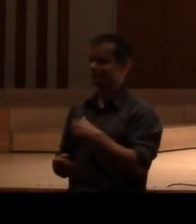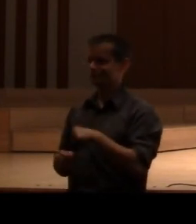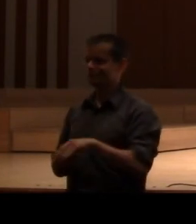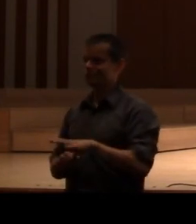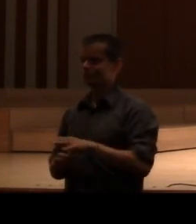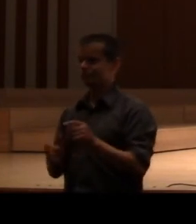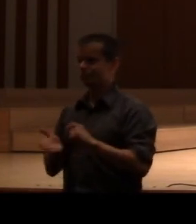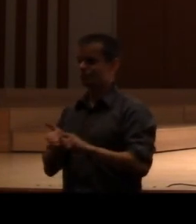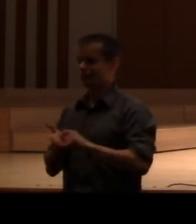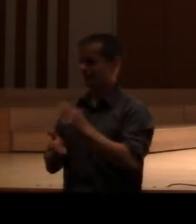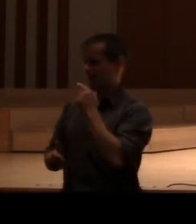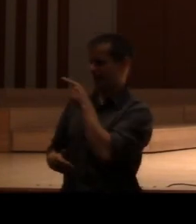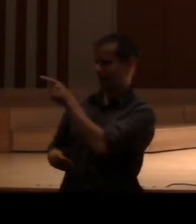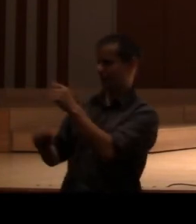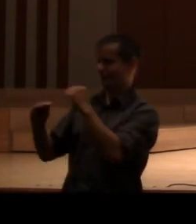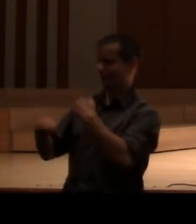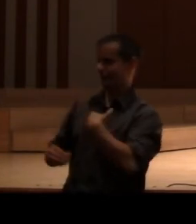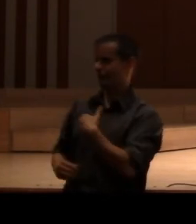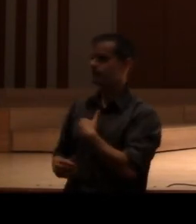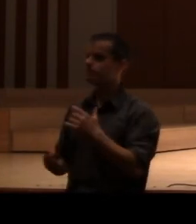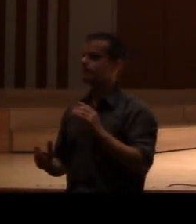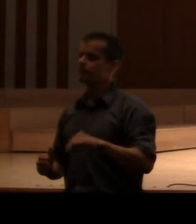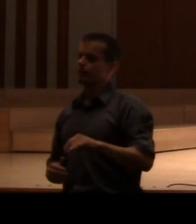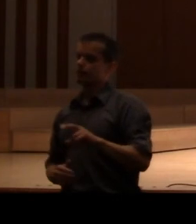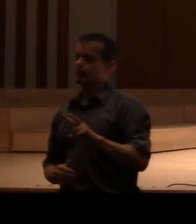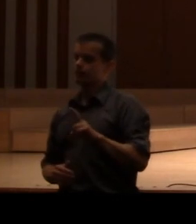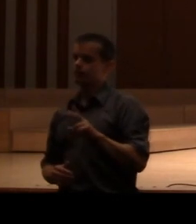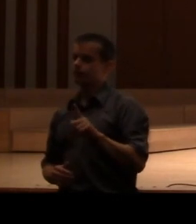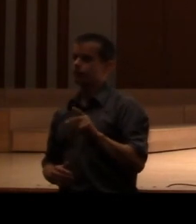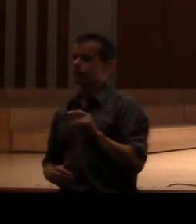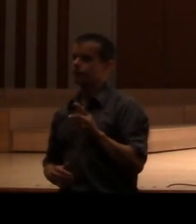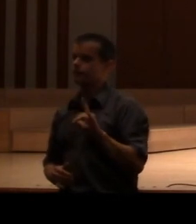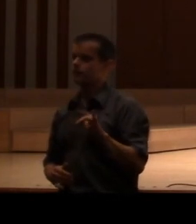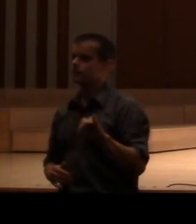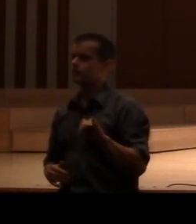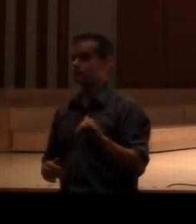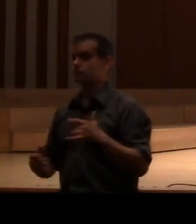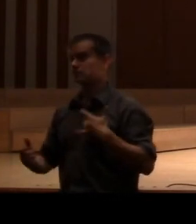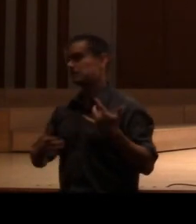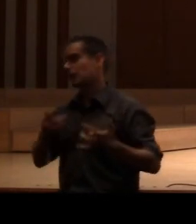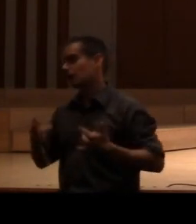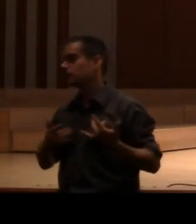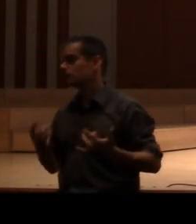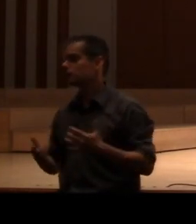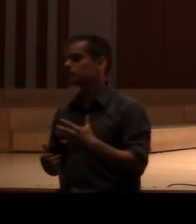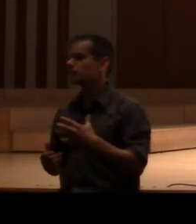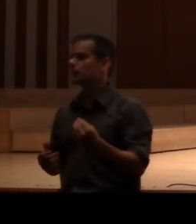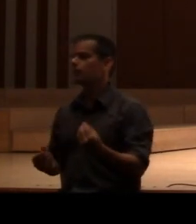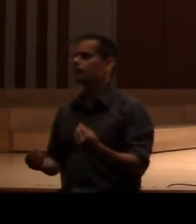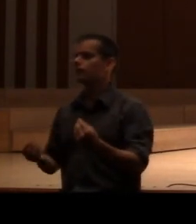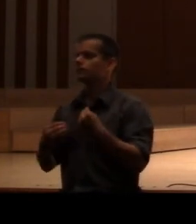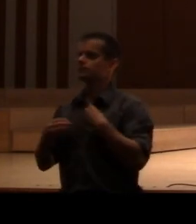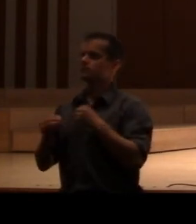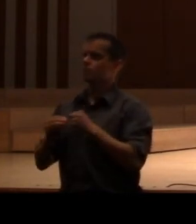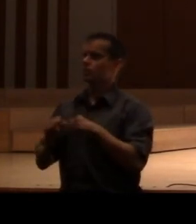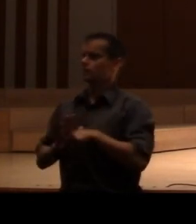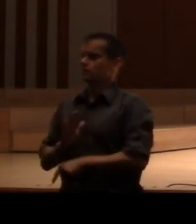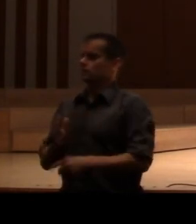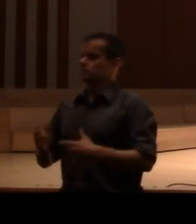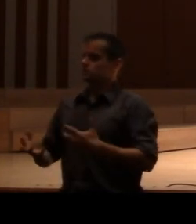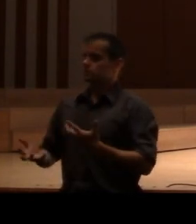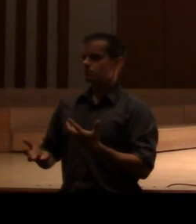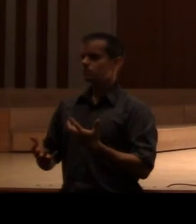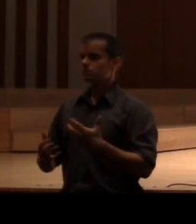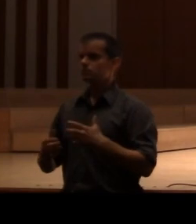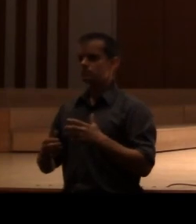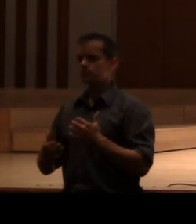why is she teaching us? But that vulnerability is incredibly exciting, and it also makes me have some empathy for them, how they might feel, especially some less